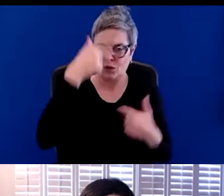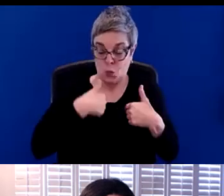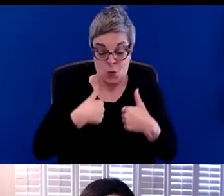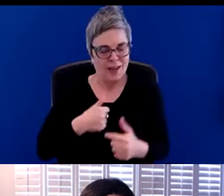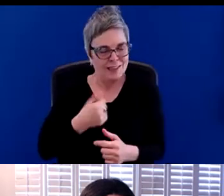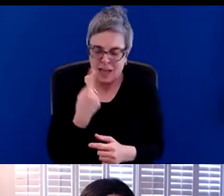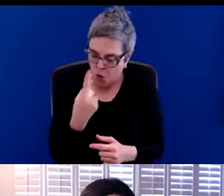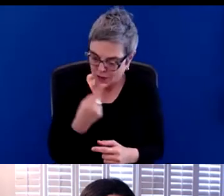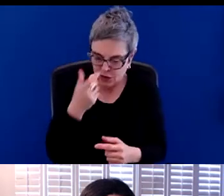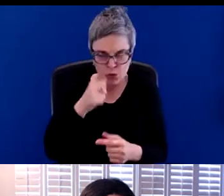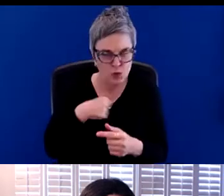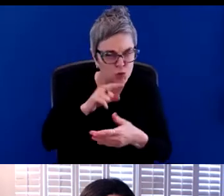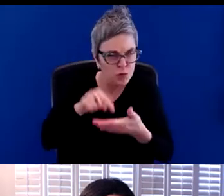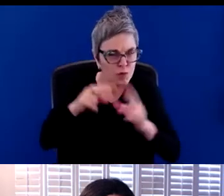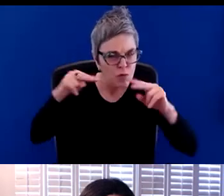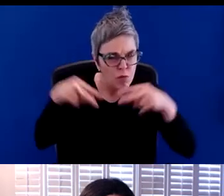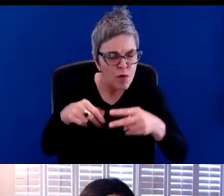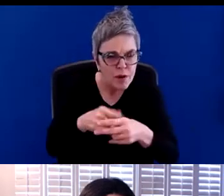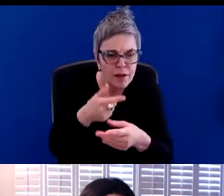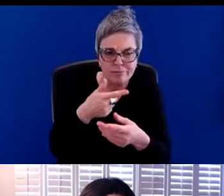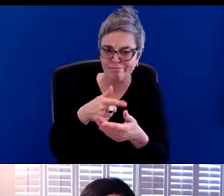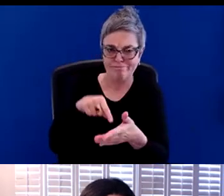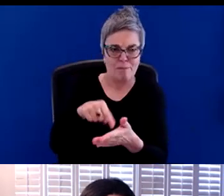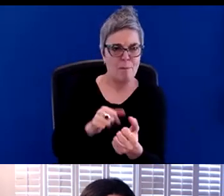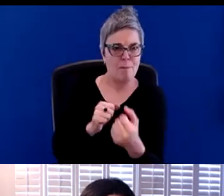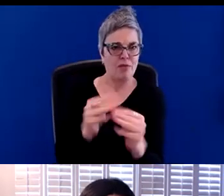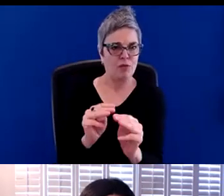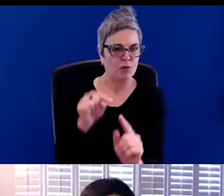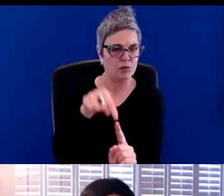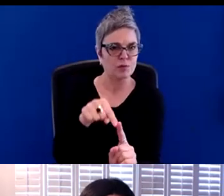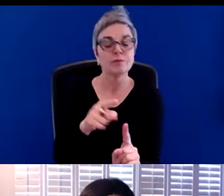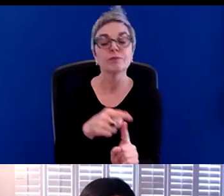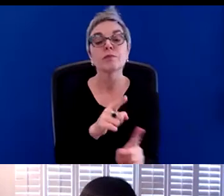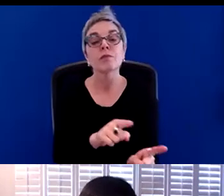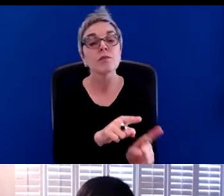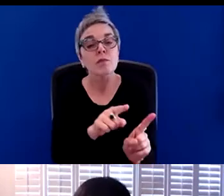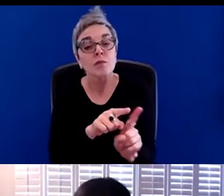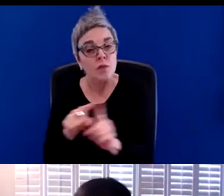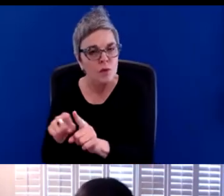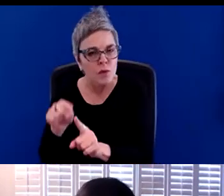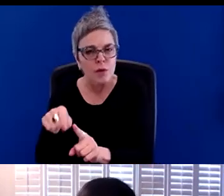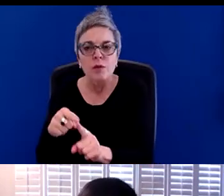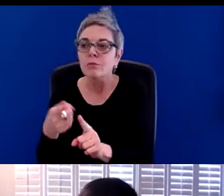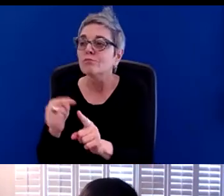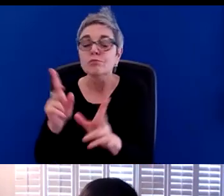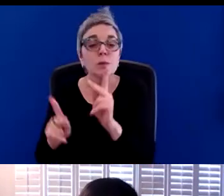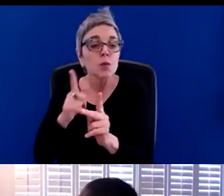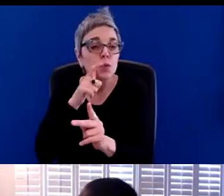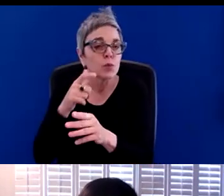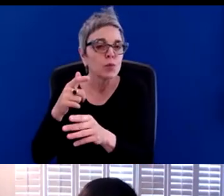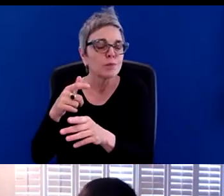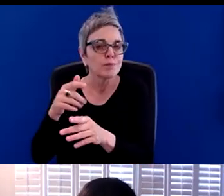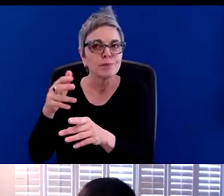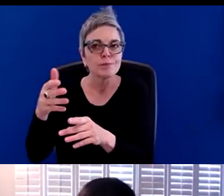thing that the mainstream users are using, which I think both Leandra and Angela as well emphasized is